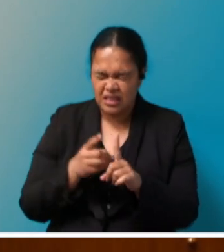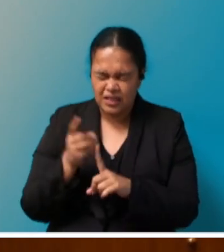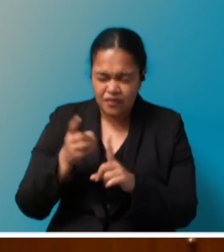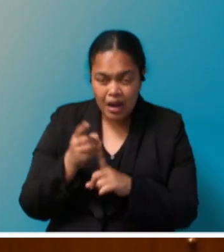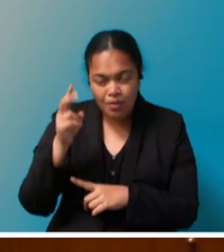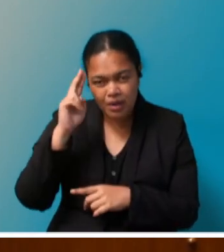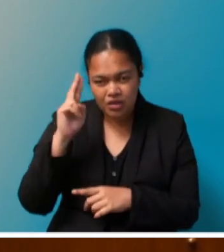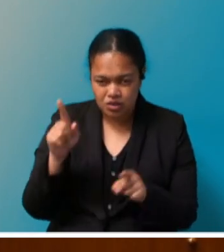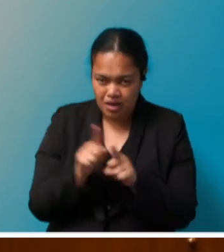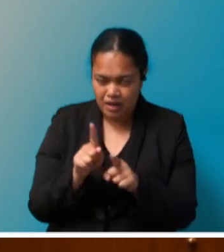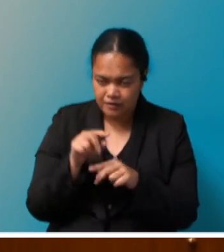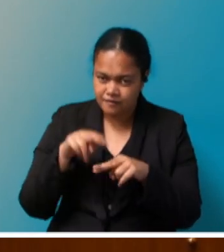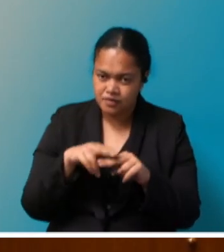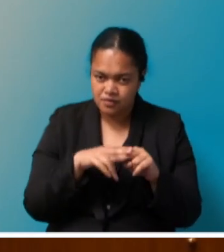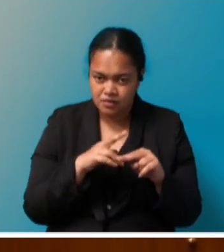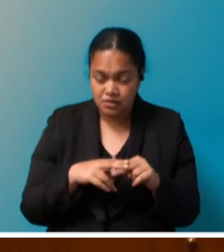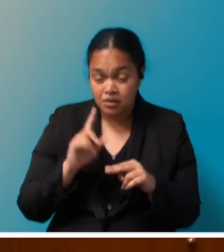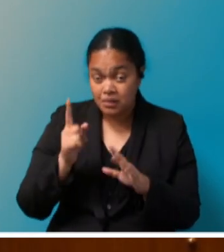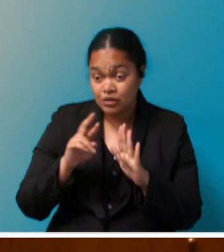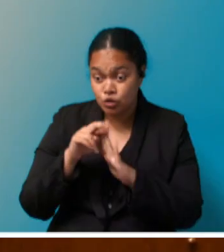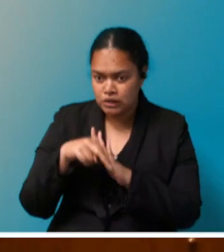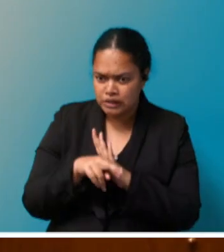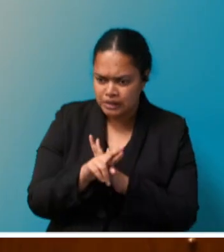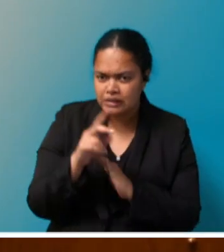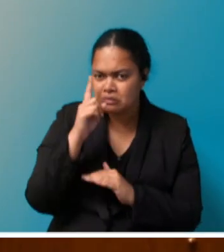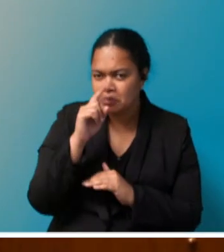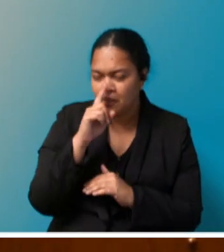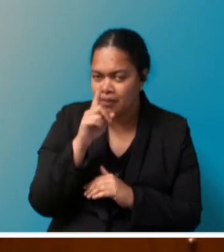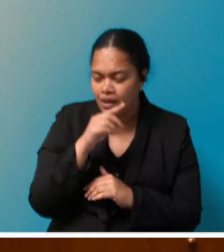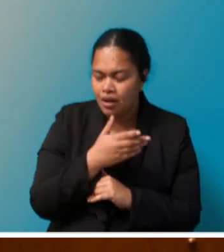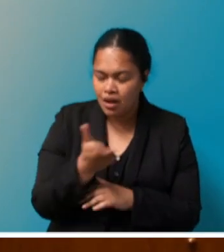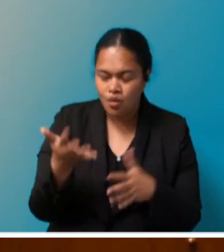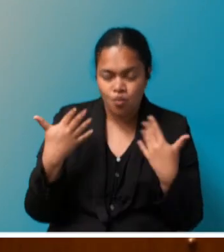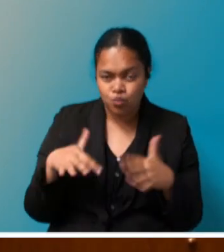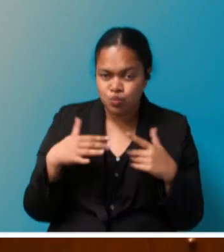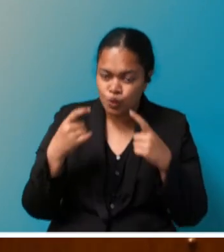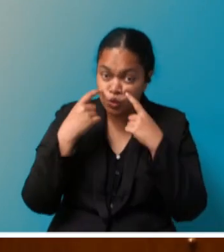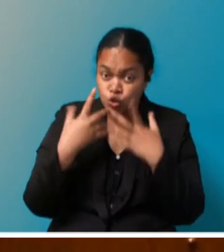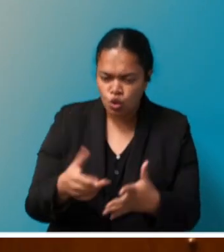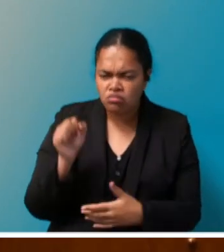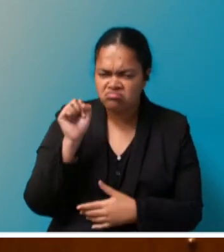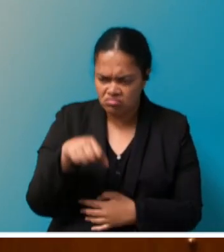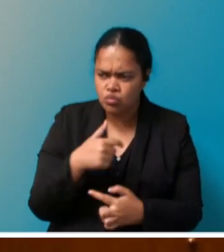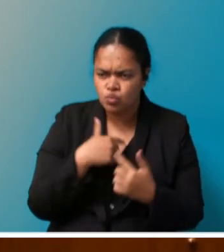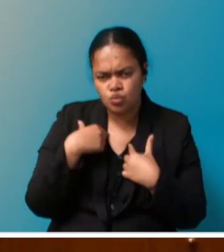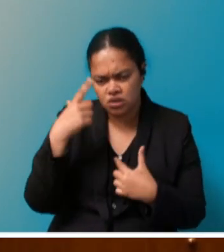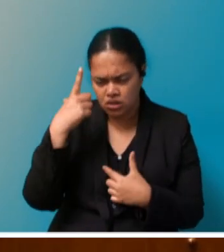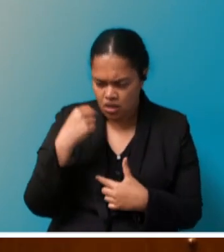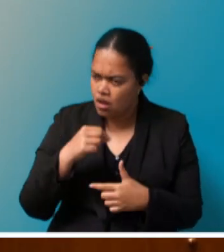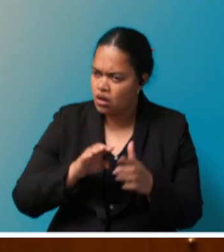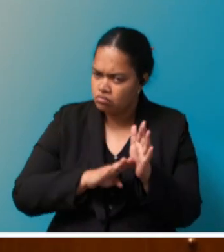ours, the resilience of our people has demonstrated that we can persevere and we can